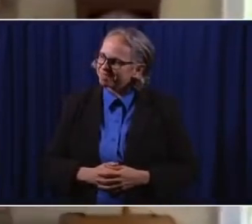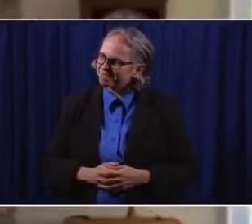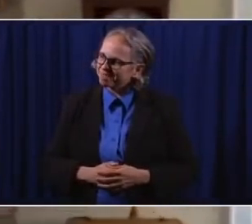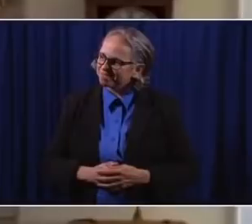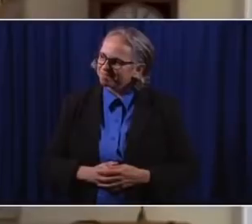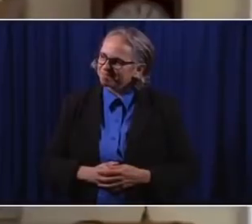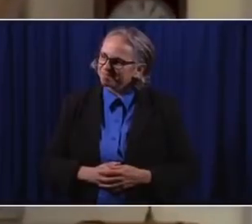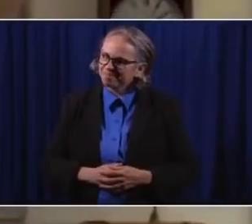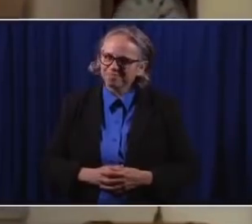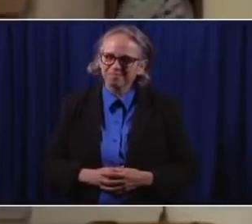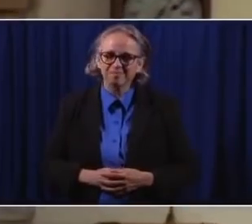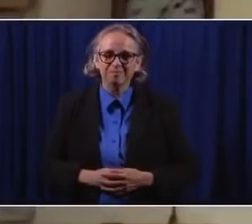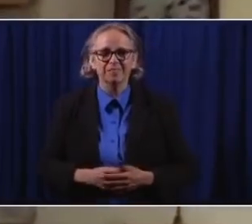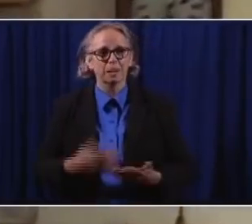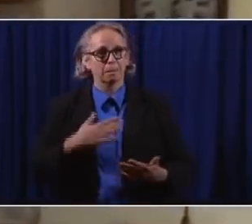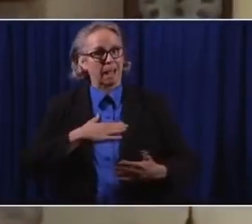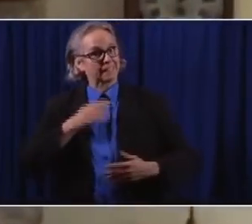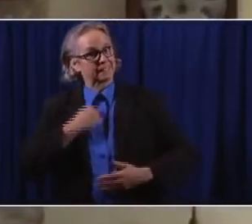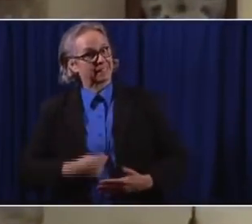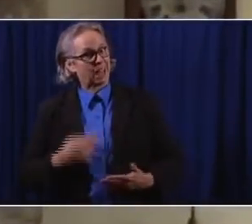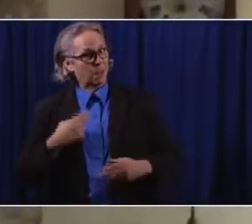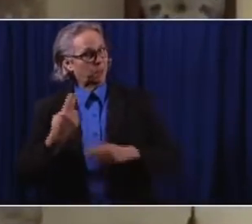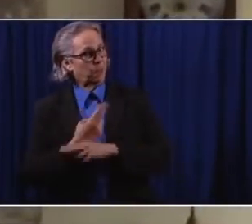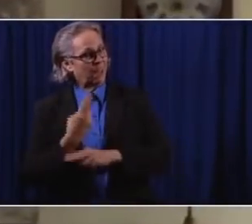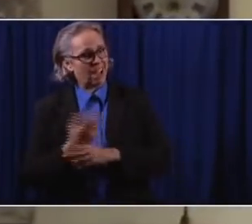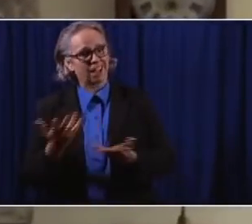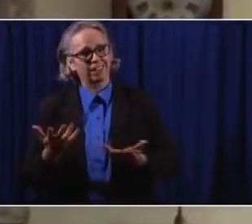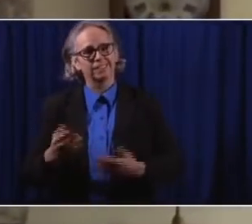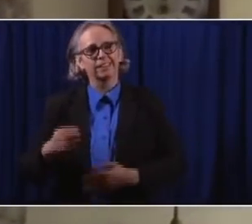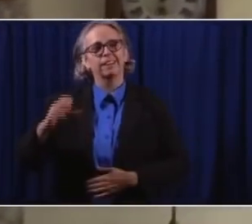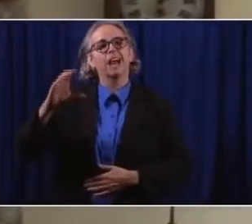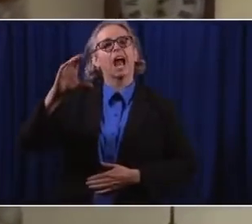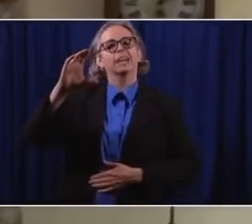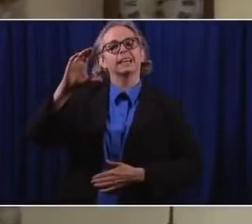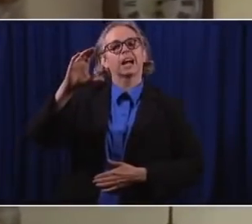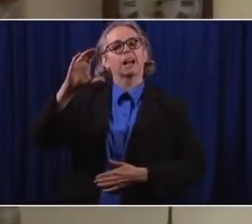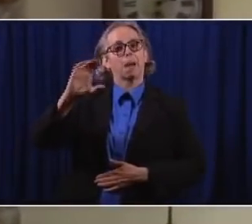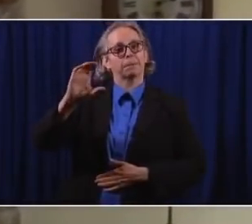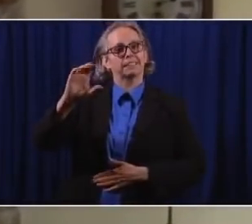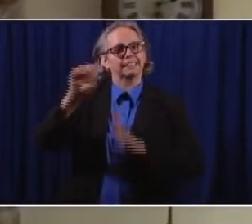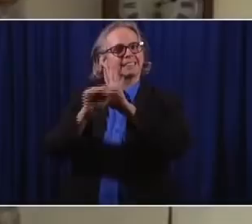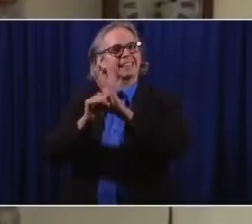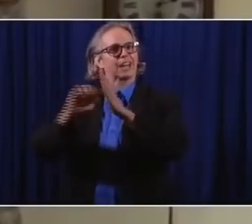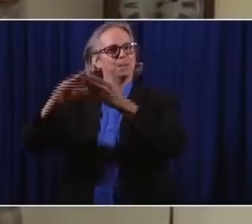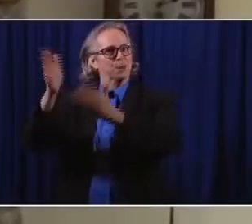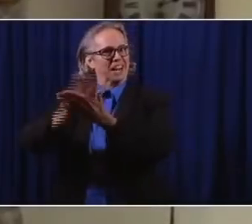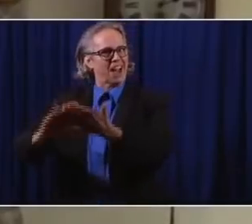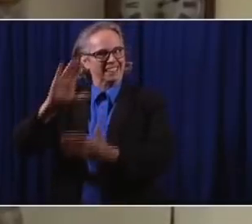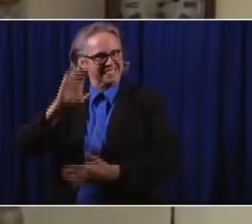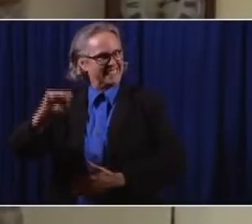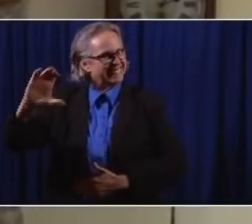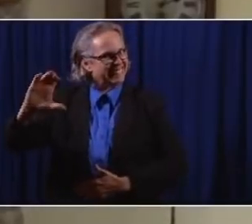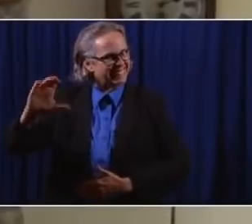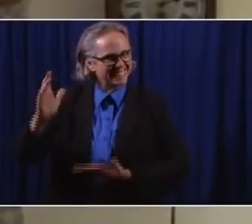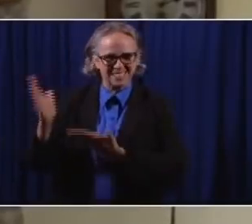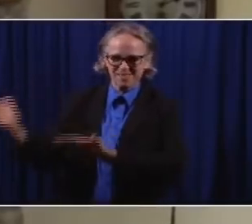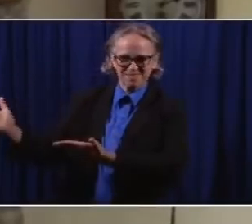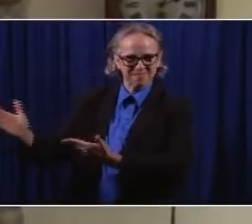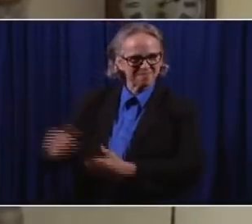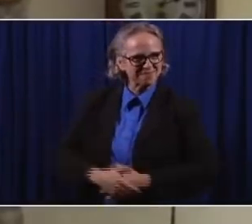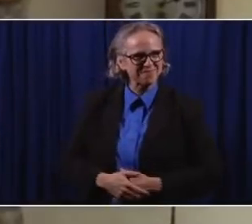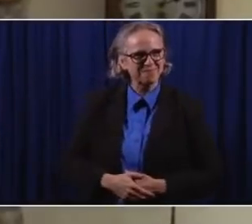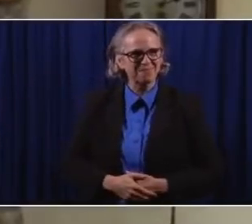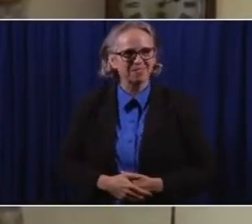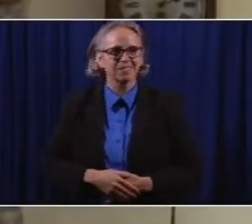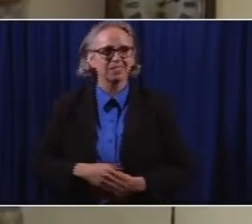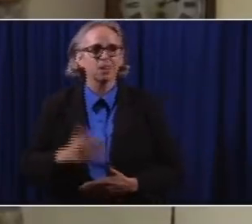The tie I'm wearing today is Columbus State Community College. Want to mention Kim Hall, a